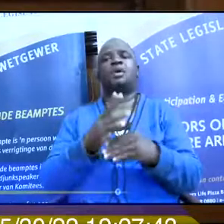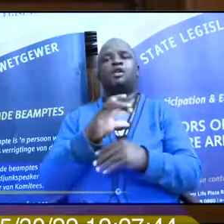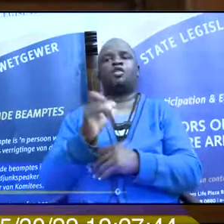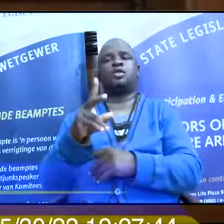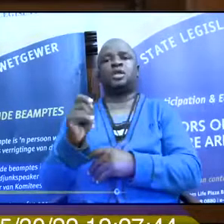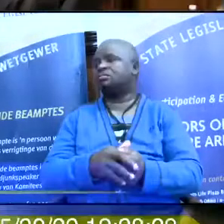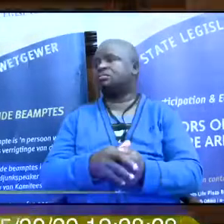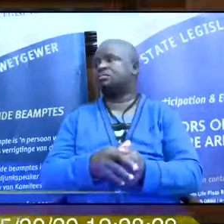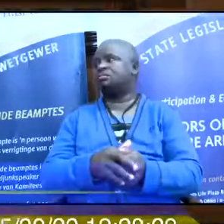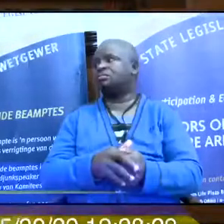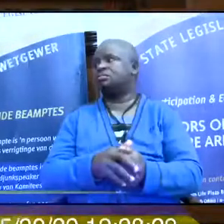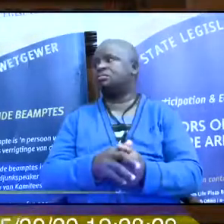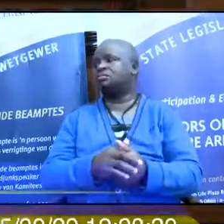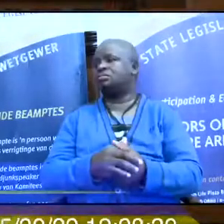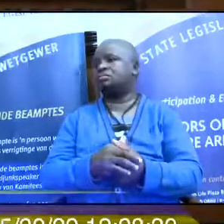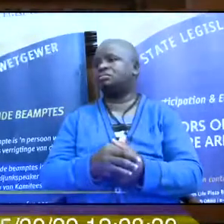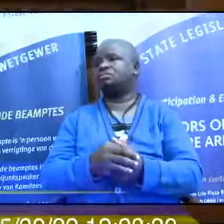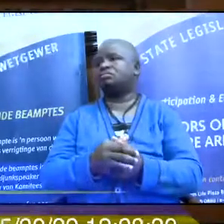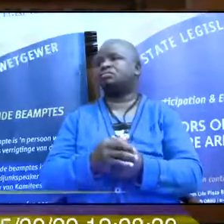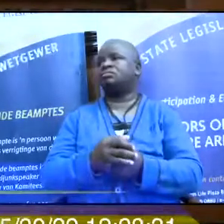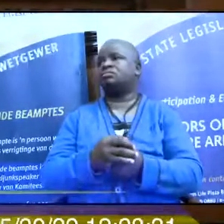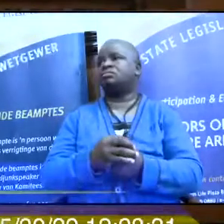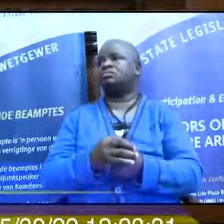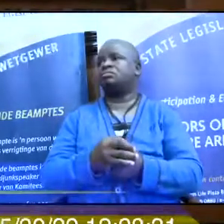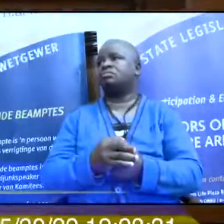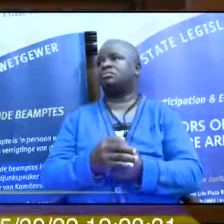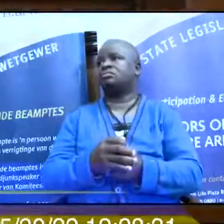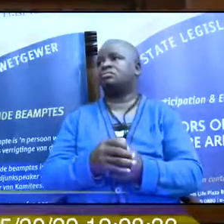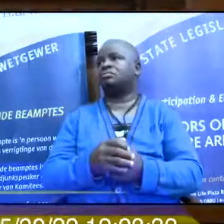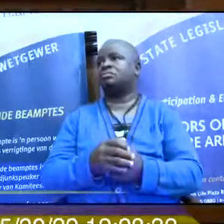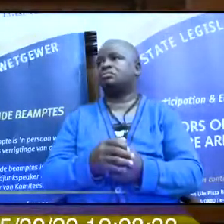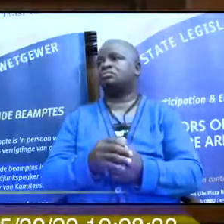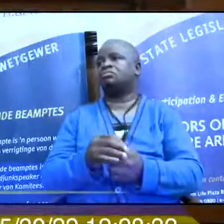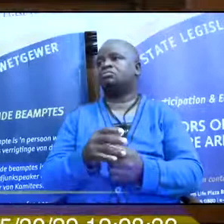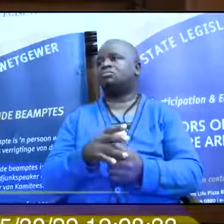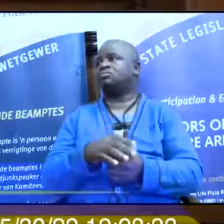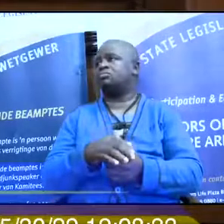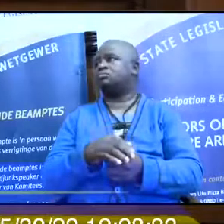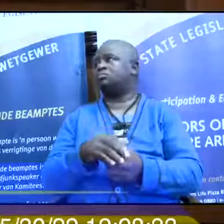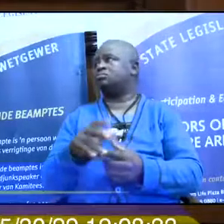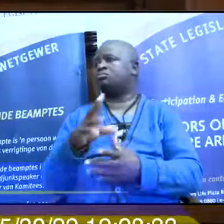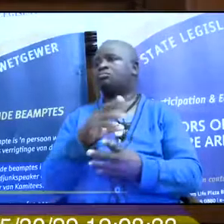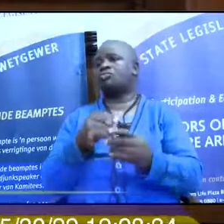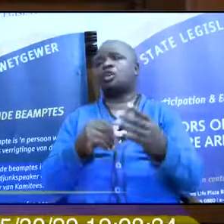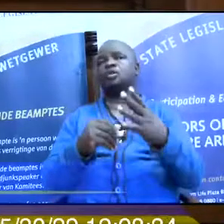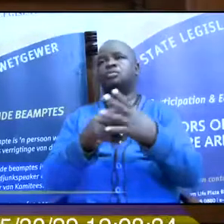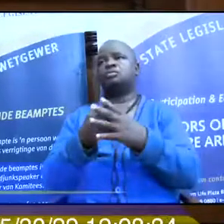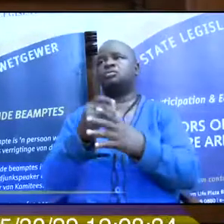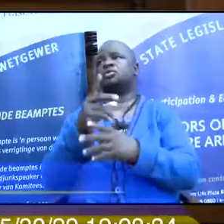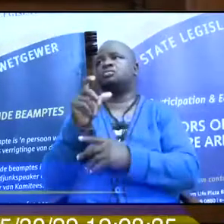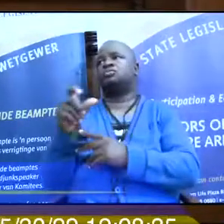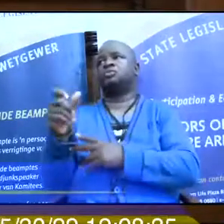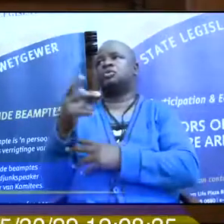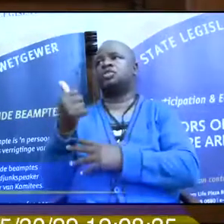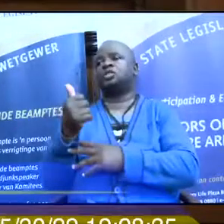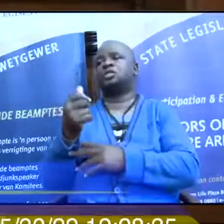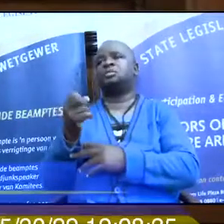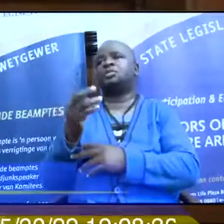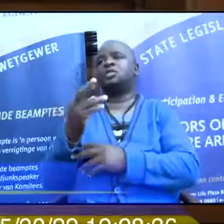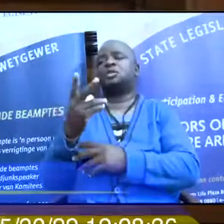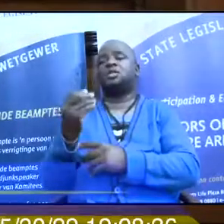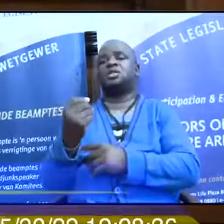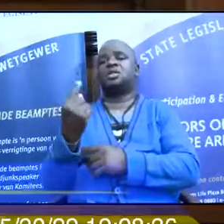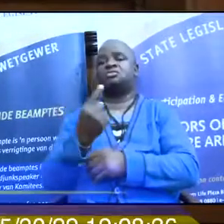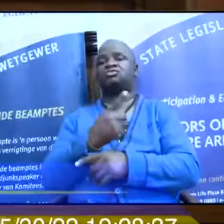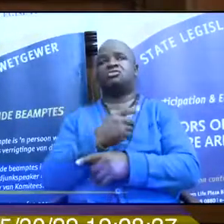too to give in two three four five six all of each is going to have